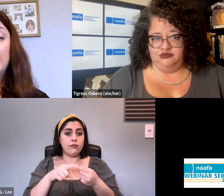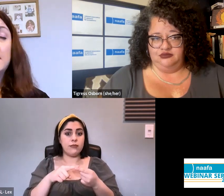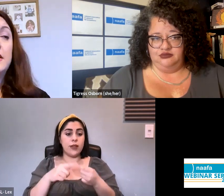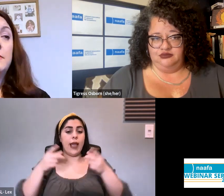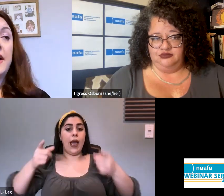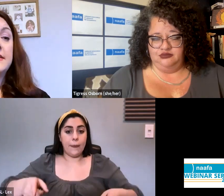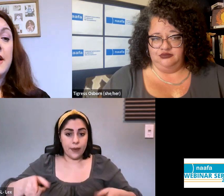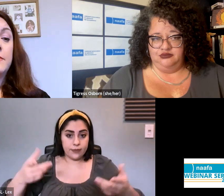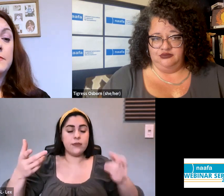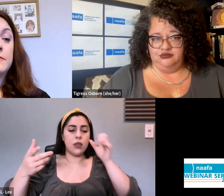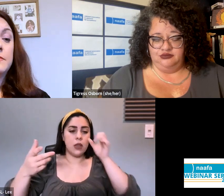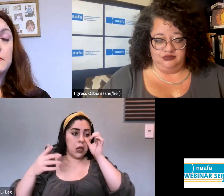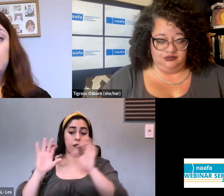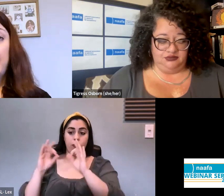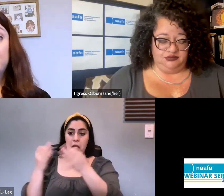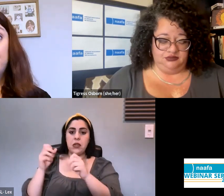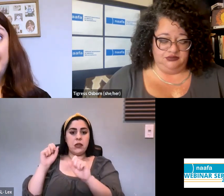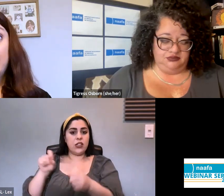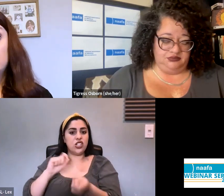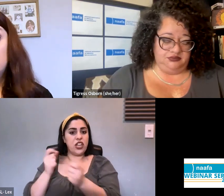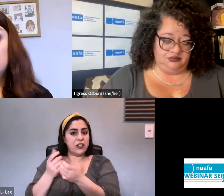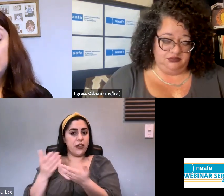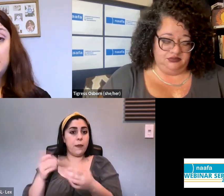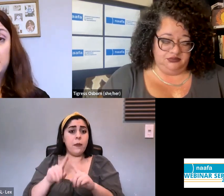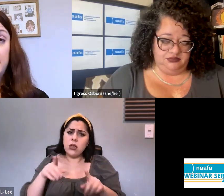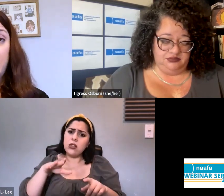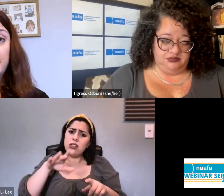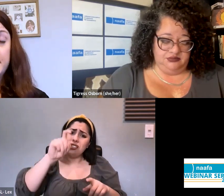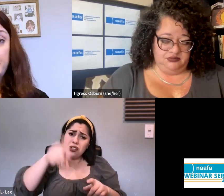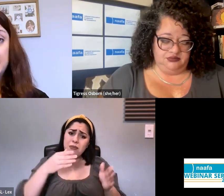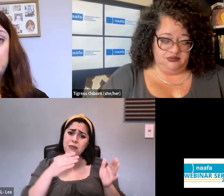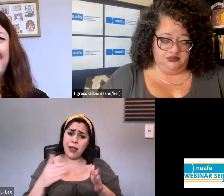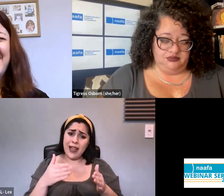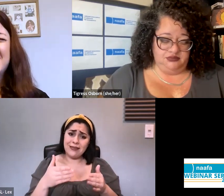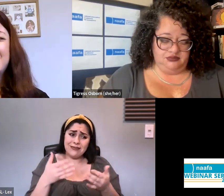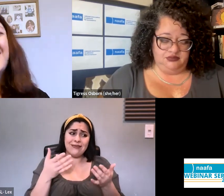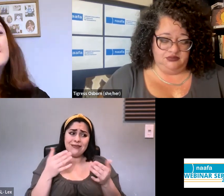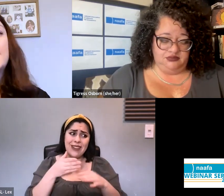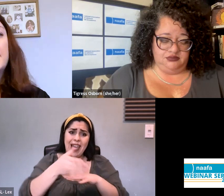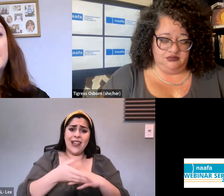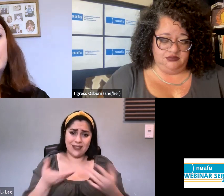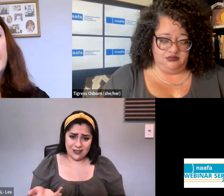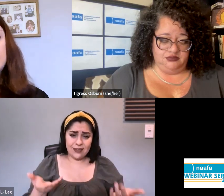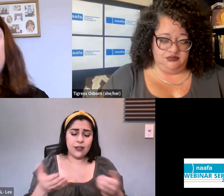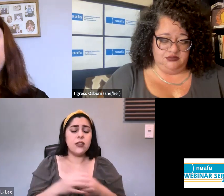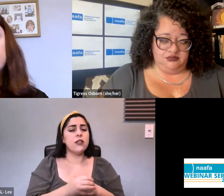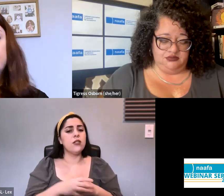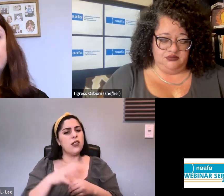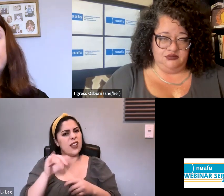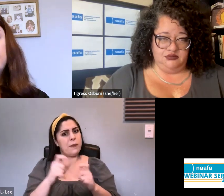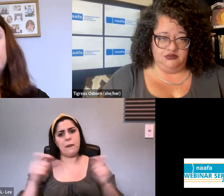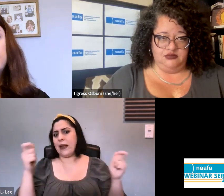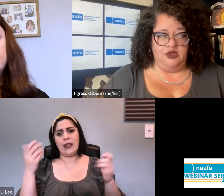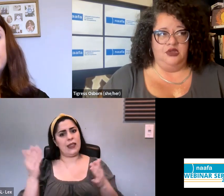need be, but plan for the now in a lot of respects. But that's typically the biggest thing.